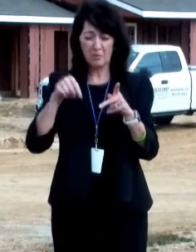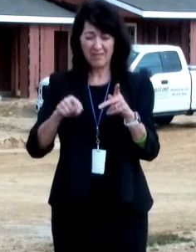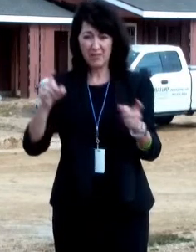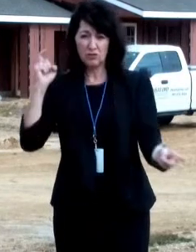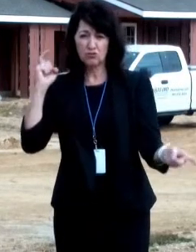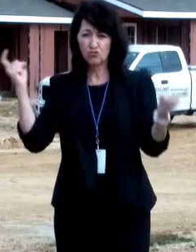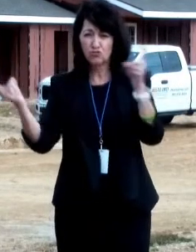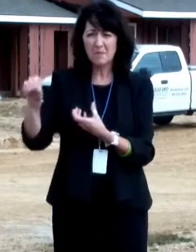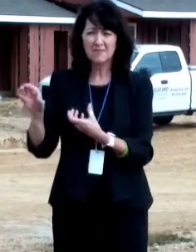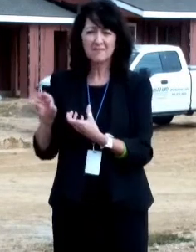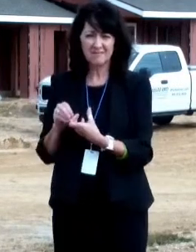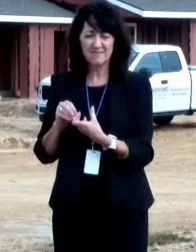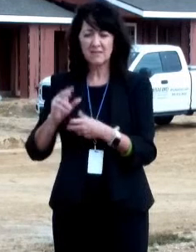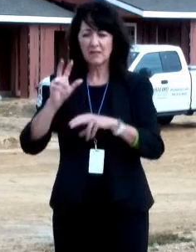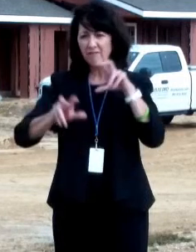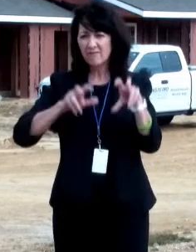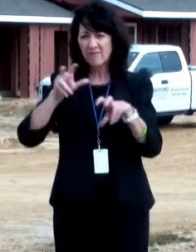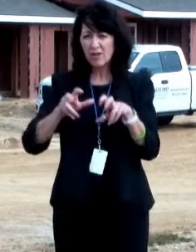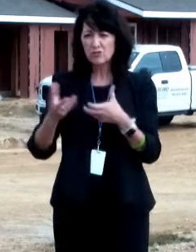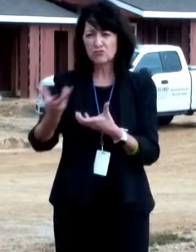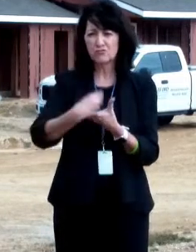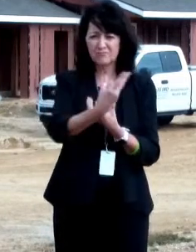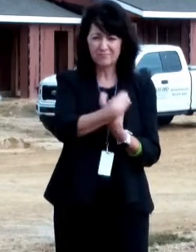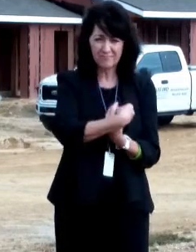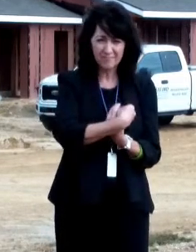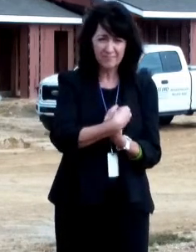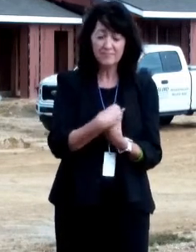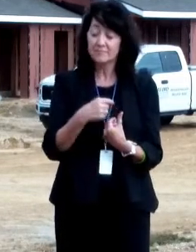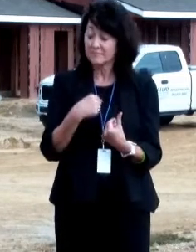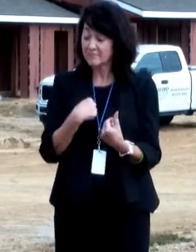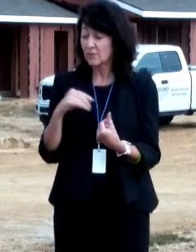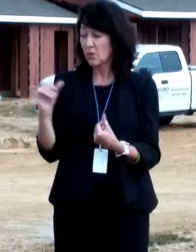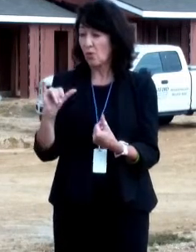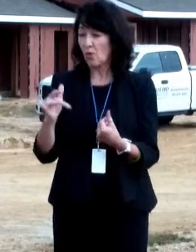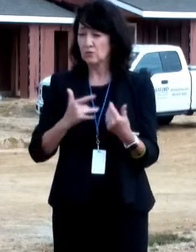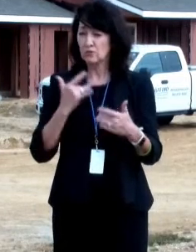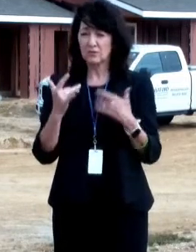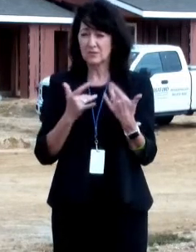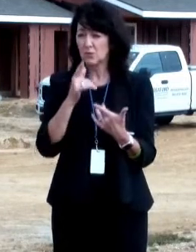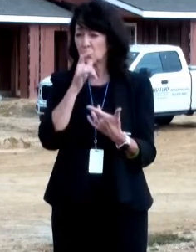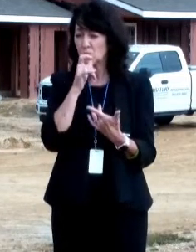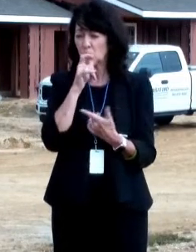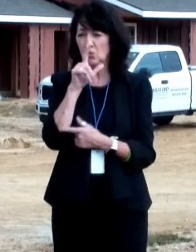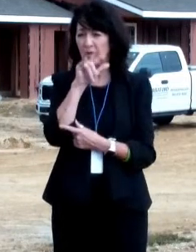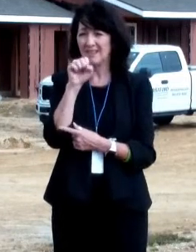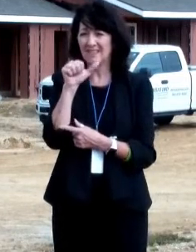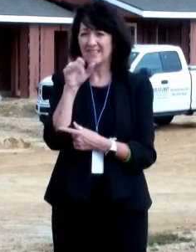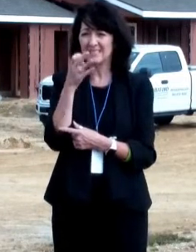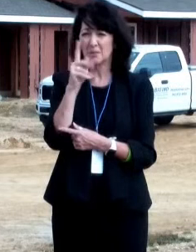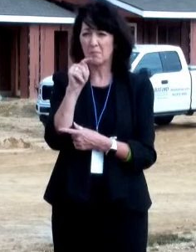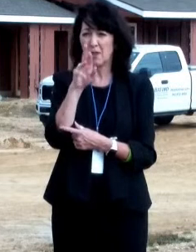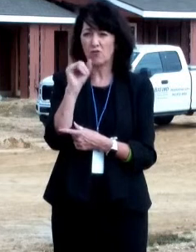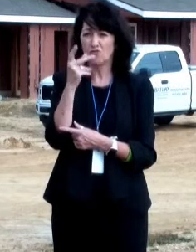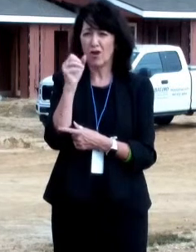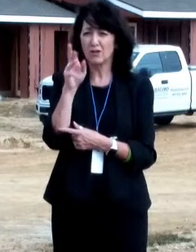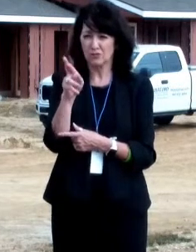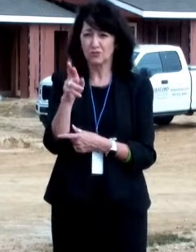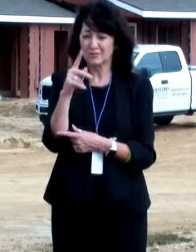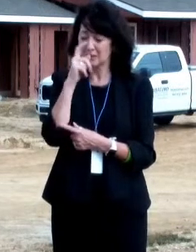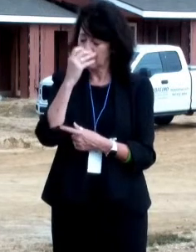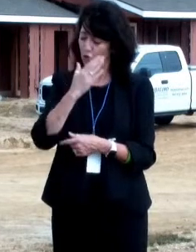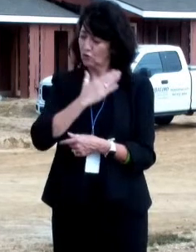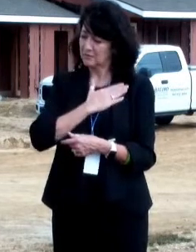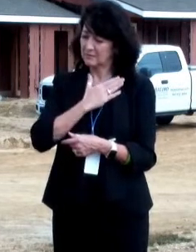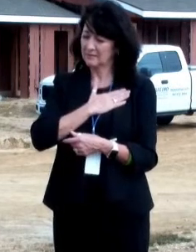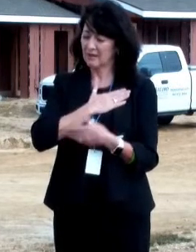coming back? And when you're also excited for our dear friend and Congresswoman Lisa Blunt Rochester, because my little bill